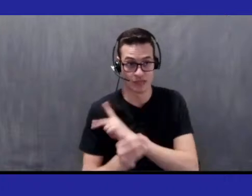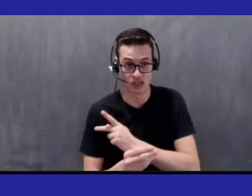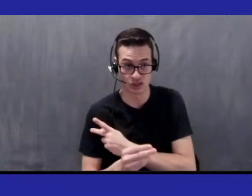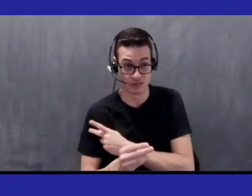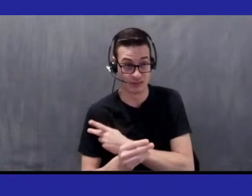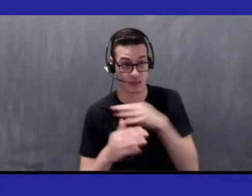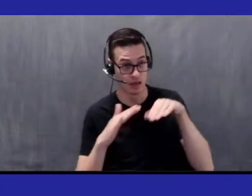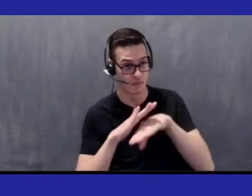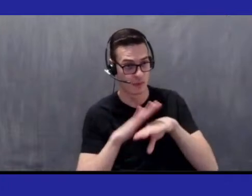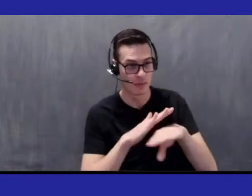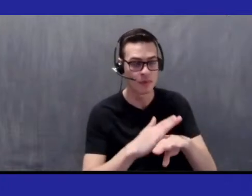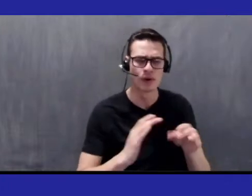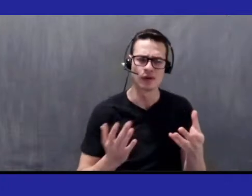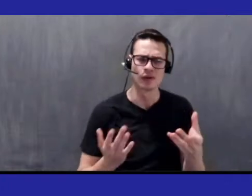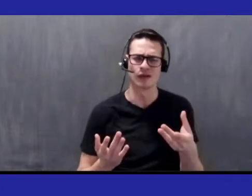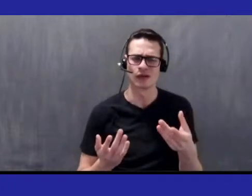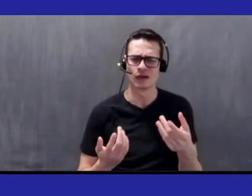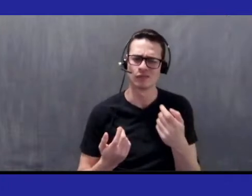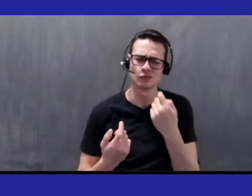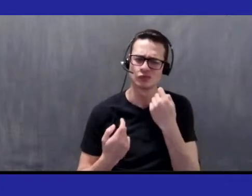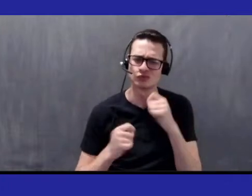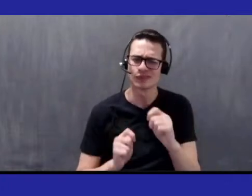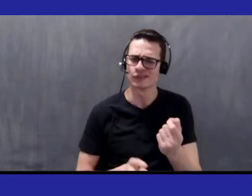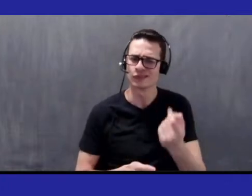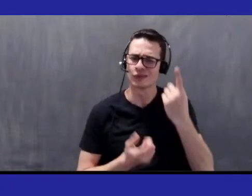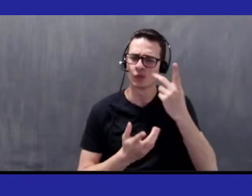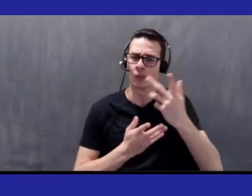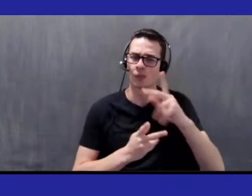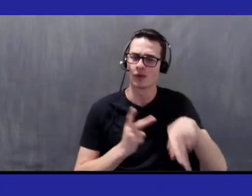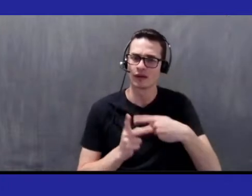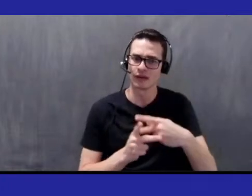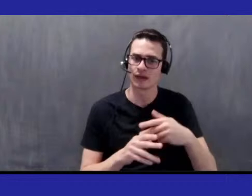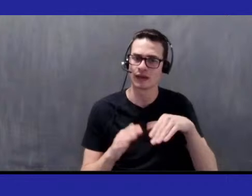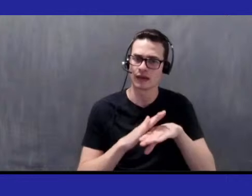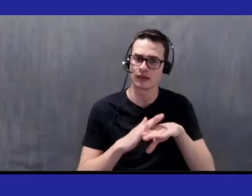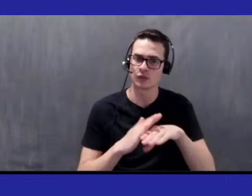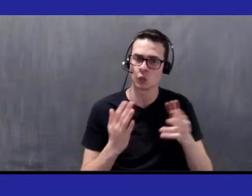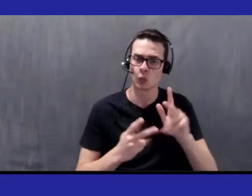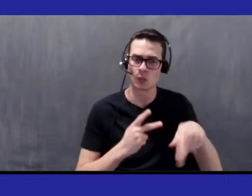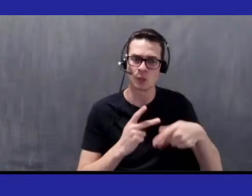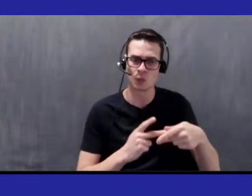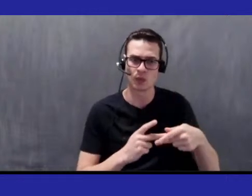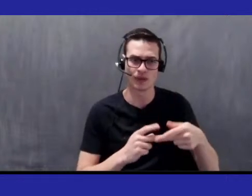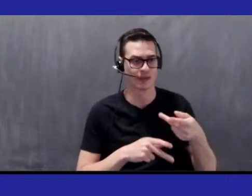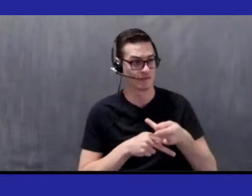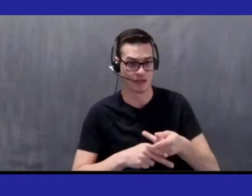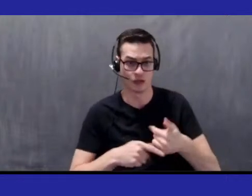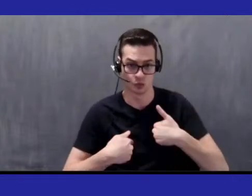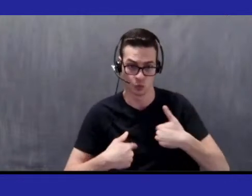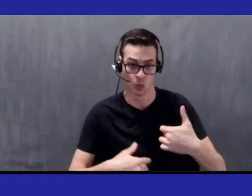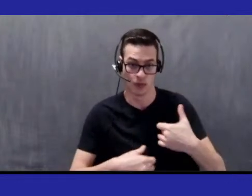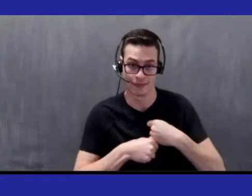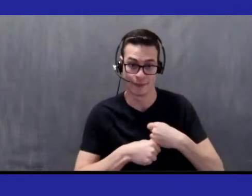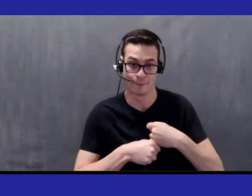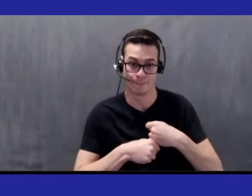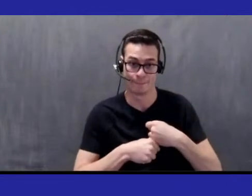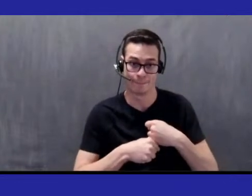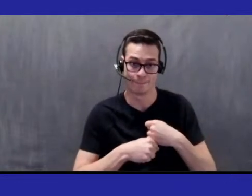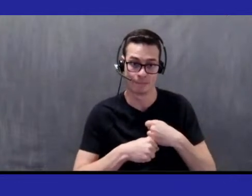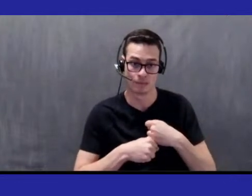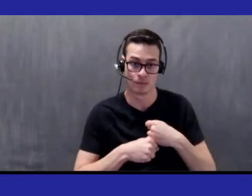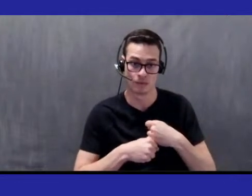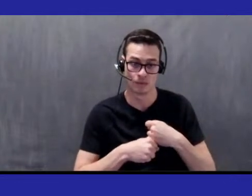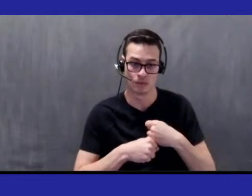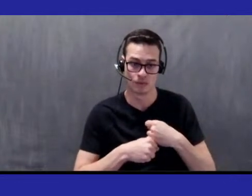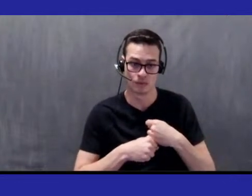What kind of, I was trying to understand what kind of access, what kind of care do I get so that the person that is sitting there understands what I'm